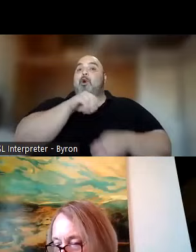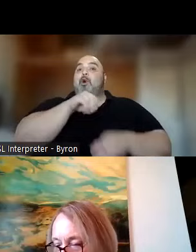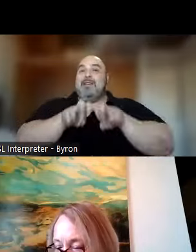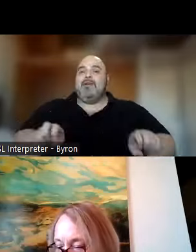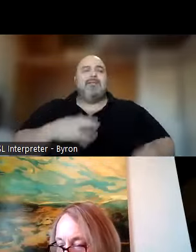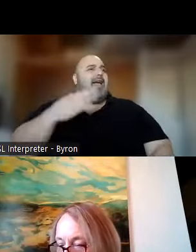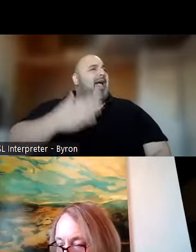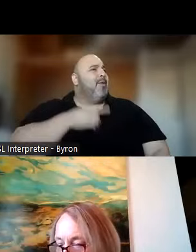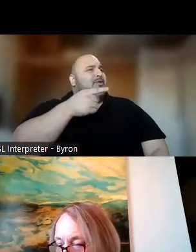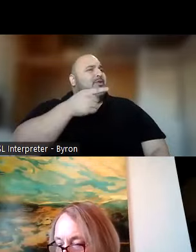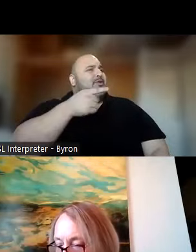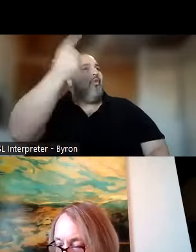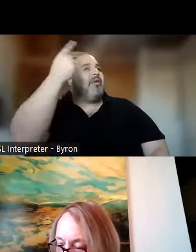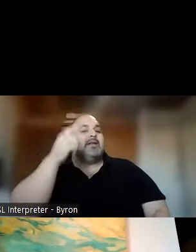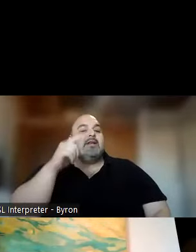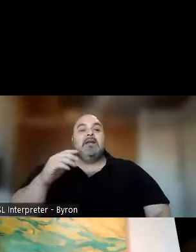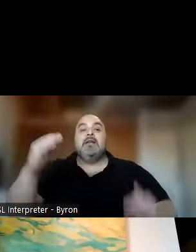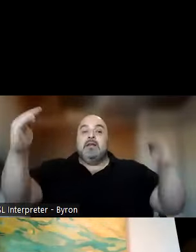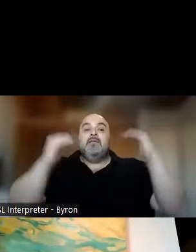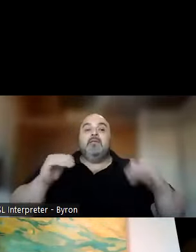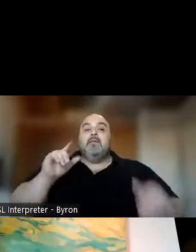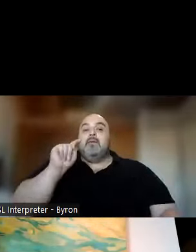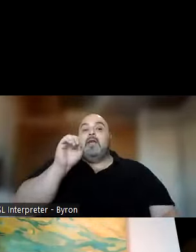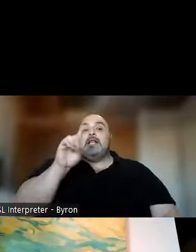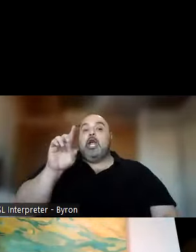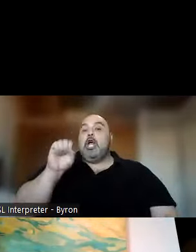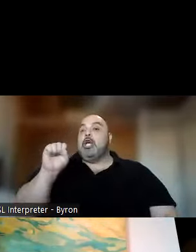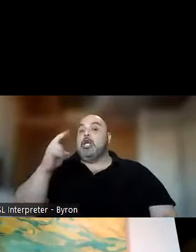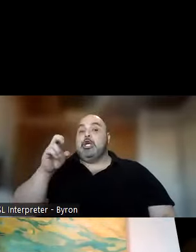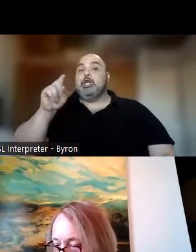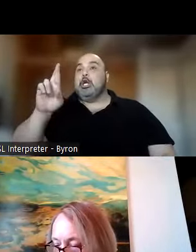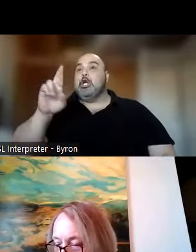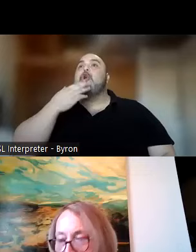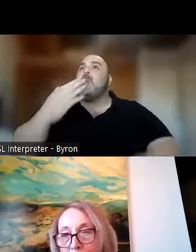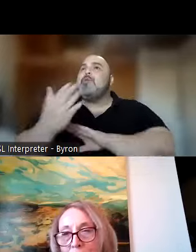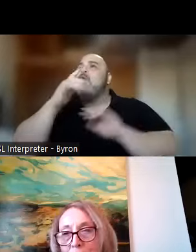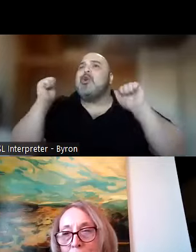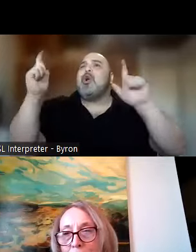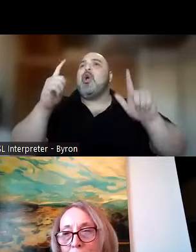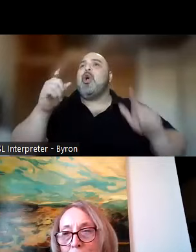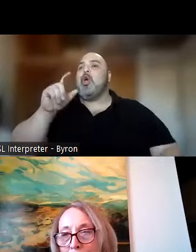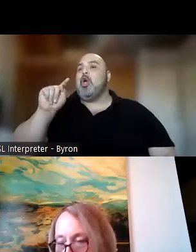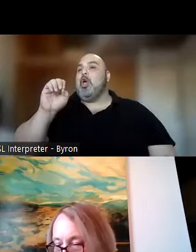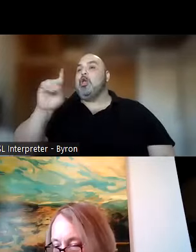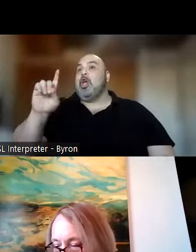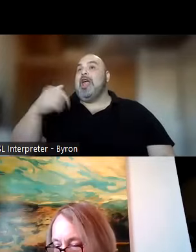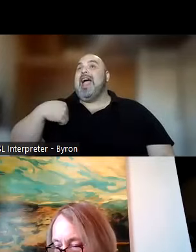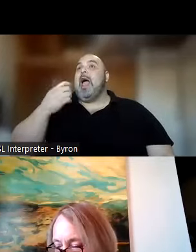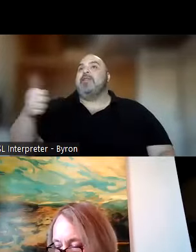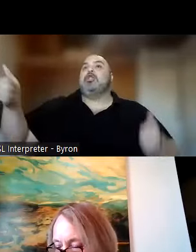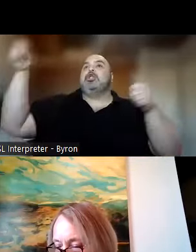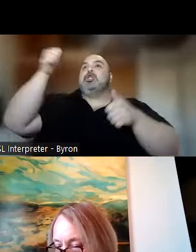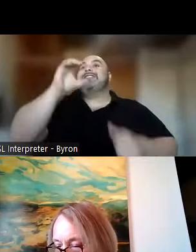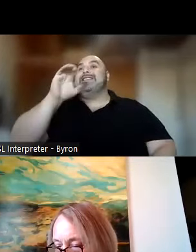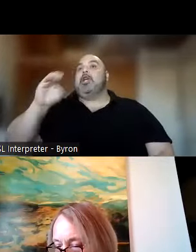always, Andrea. Todd Shetter. Good morning, everybody. Todd Shetter. I'm the Chief Operating Officer for